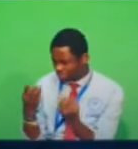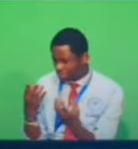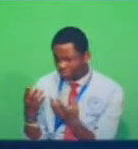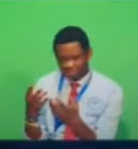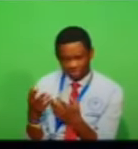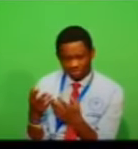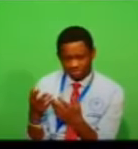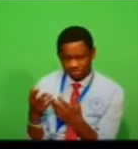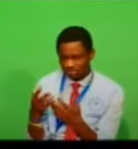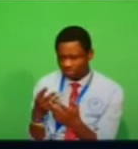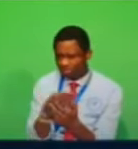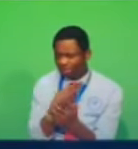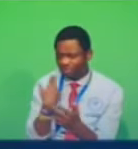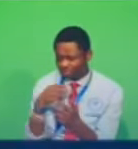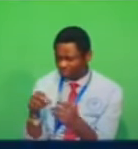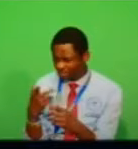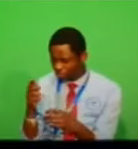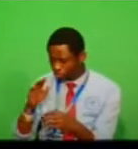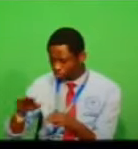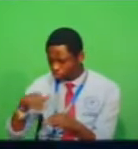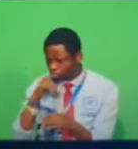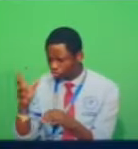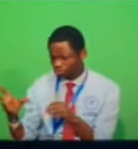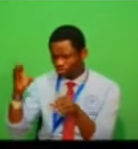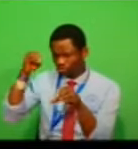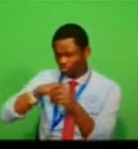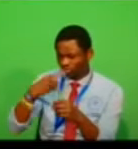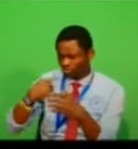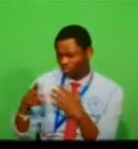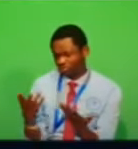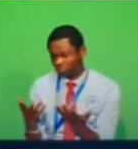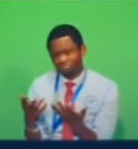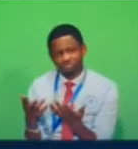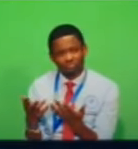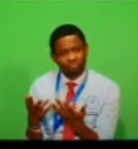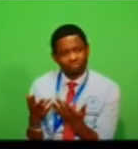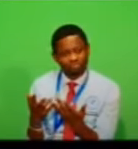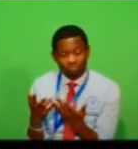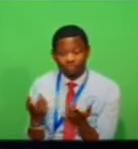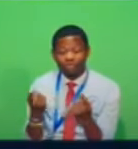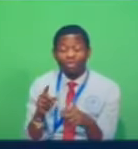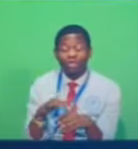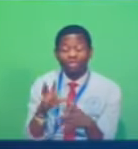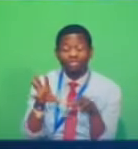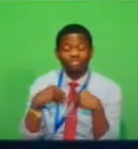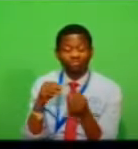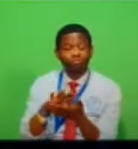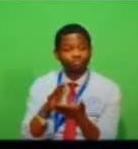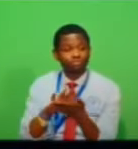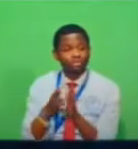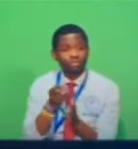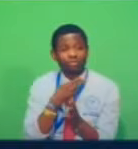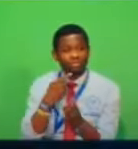gentle advice is that this call is glorious. It's amazing. It was only when I accepted the call that I realized that those